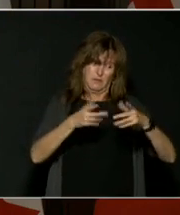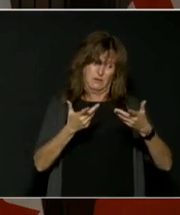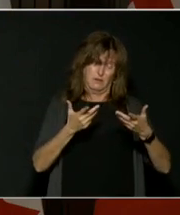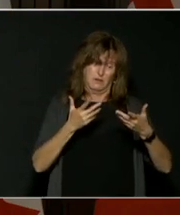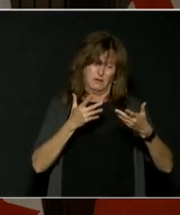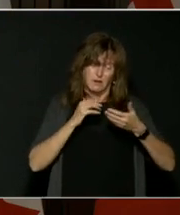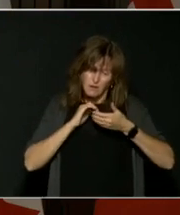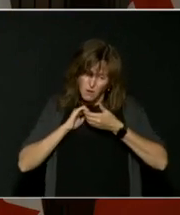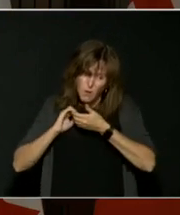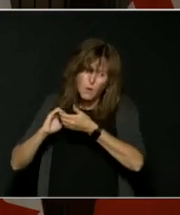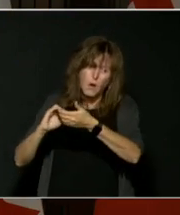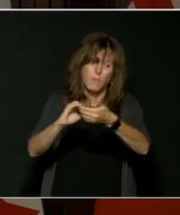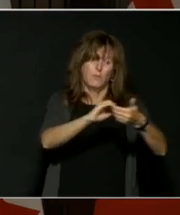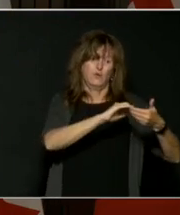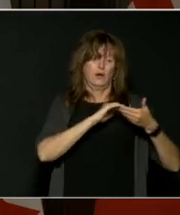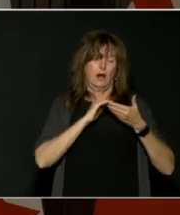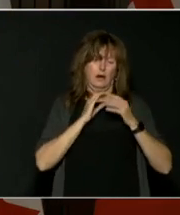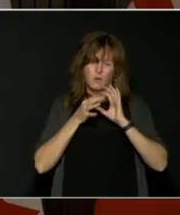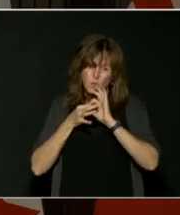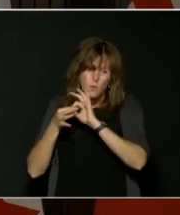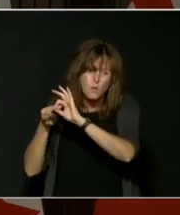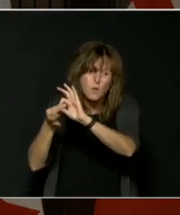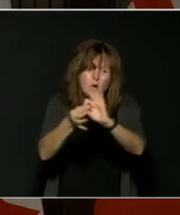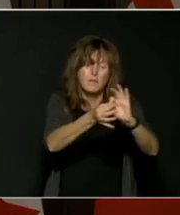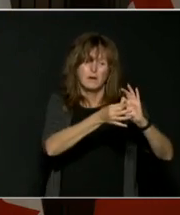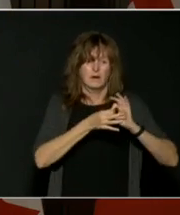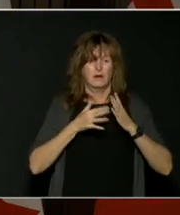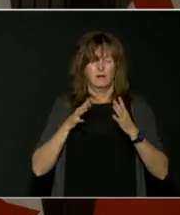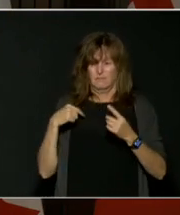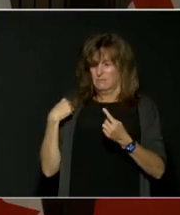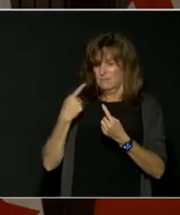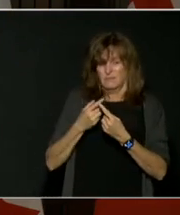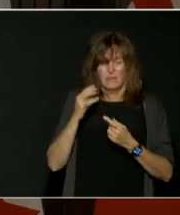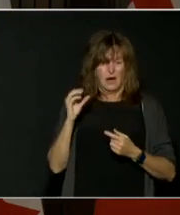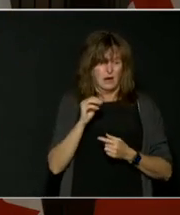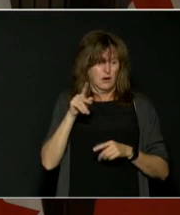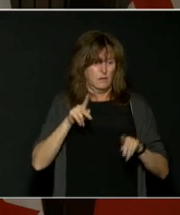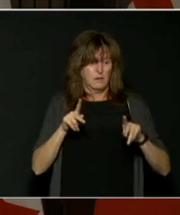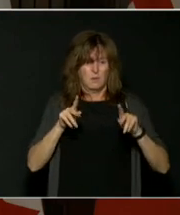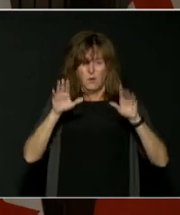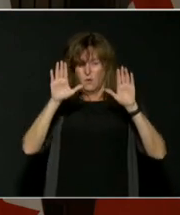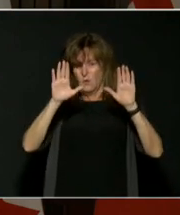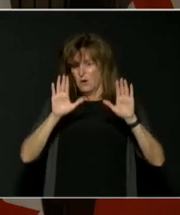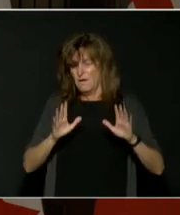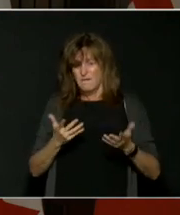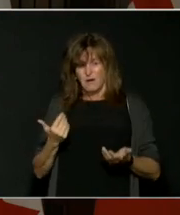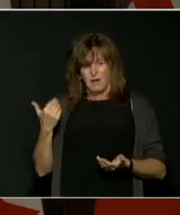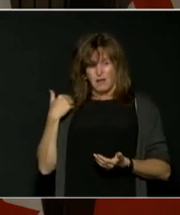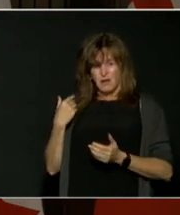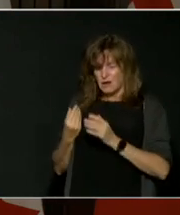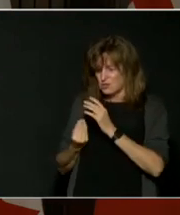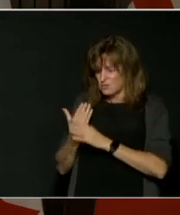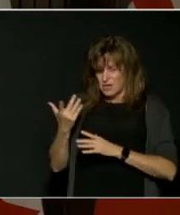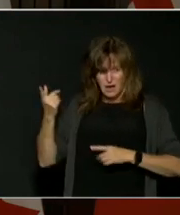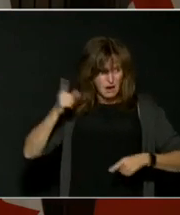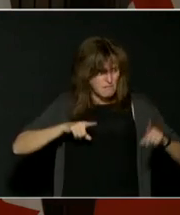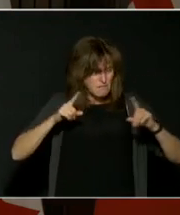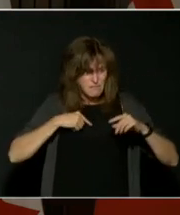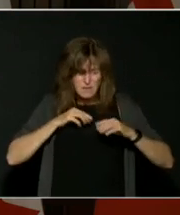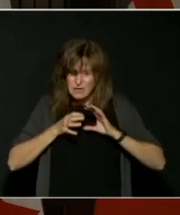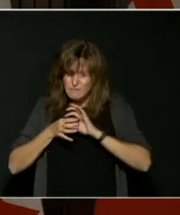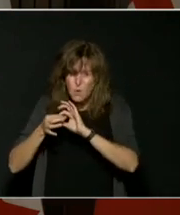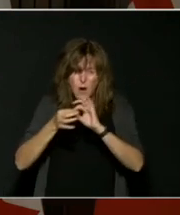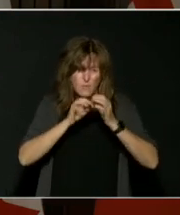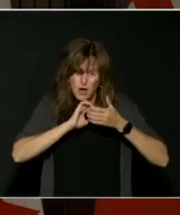residents of Ontario did an absolutely wonderful job back in the spring when we had similar type of testing guidance.